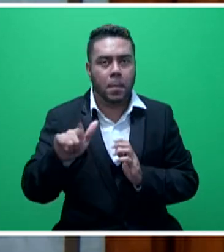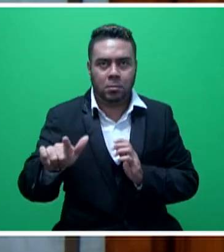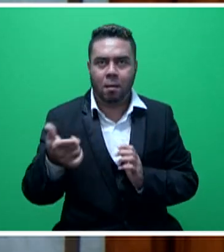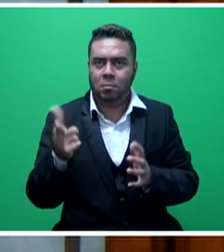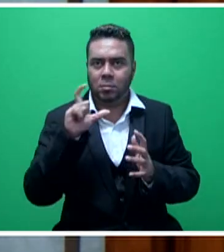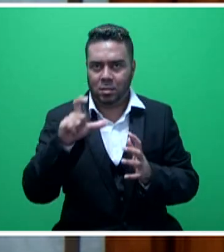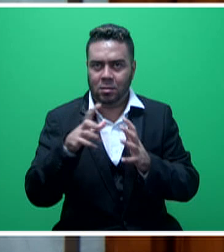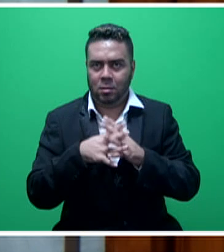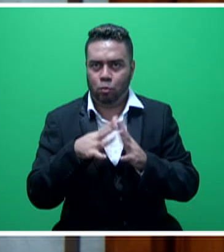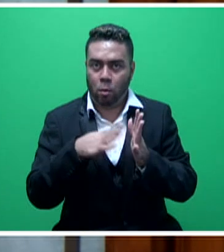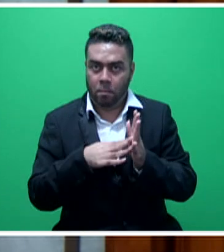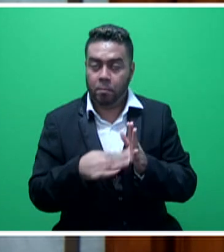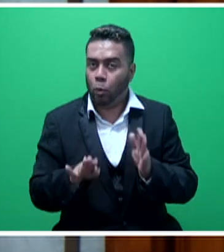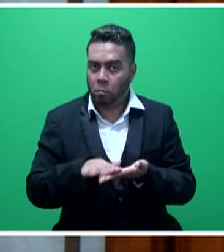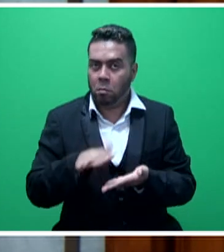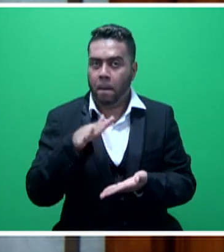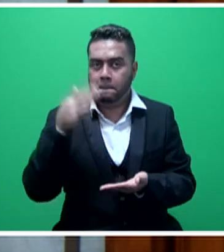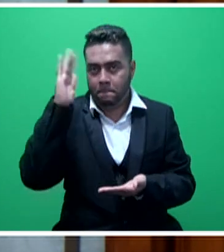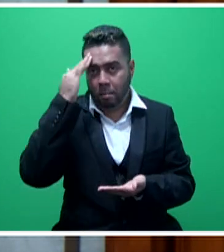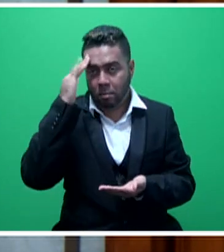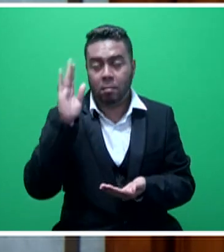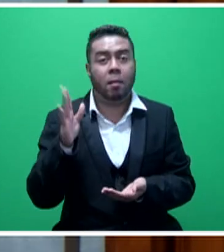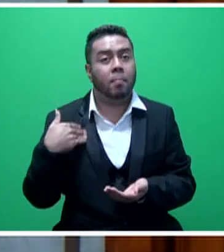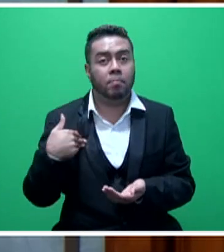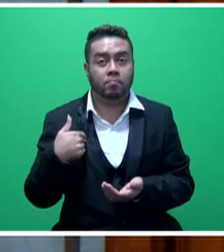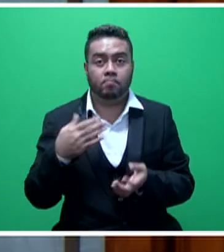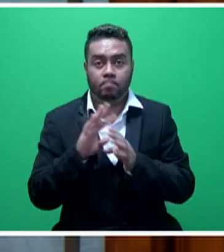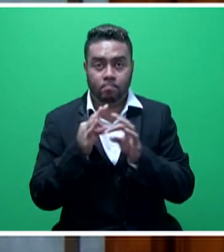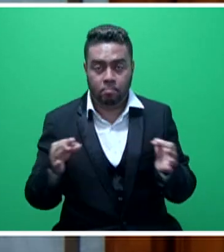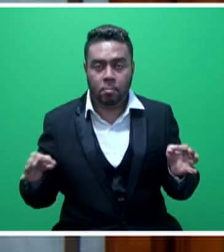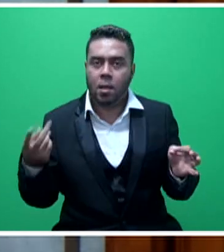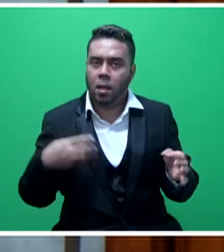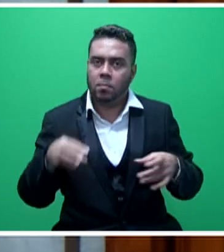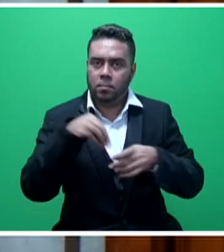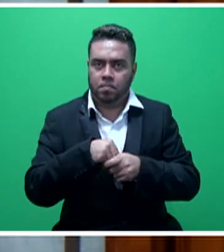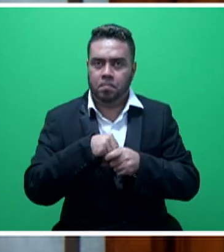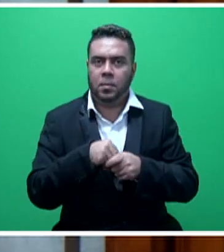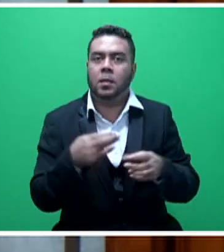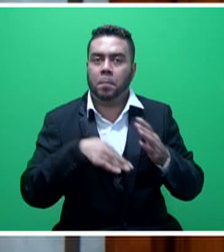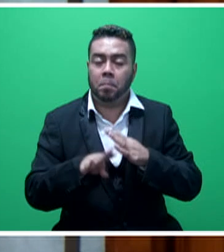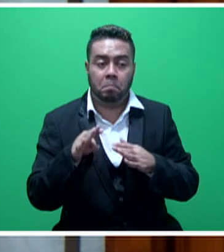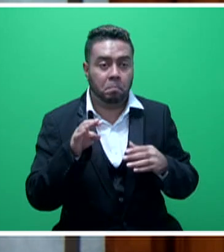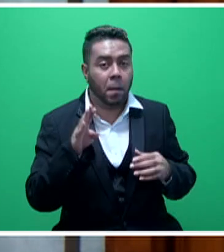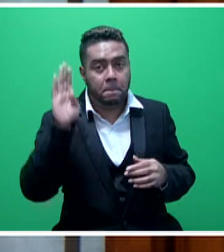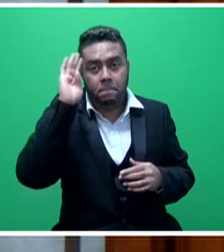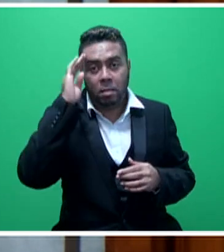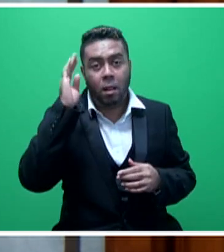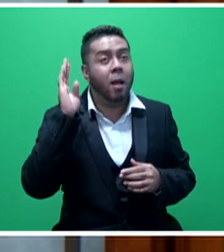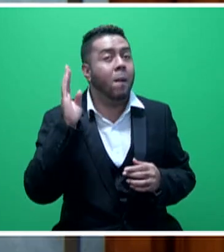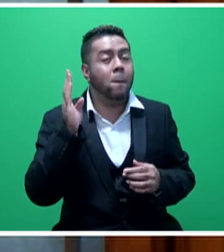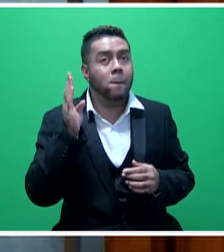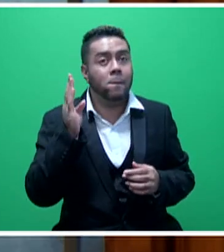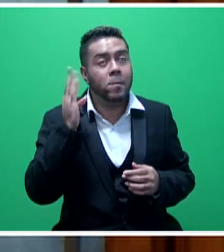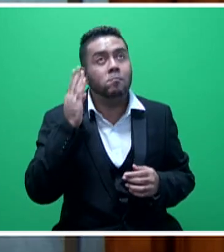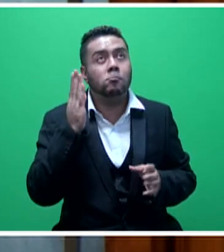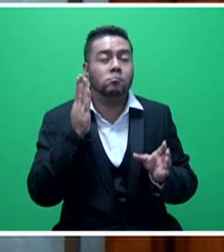thereby increasing the number of mental health facilities and inpatient beds from where mental health services can be